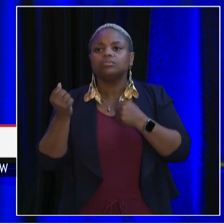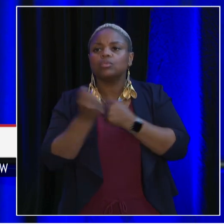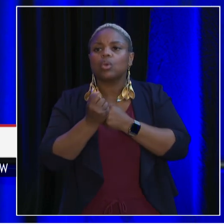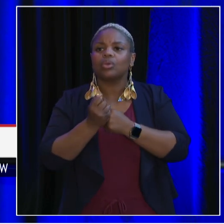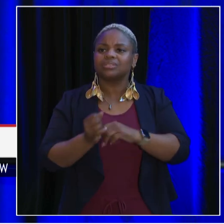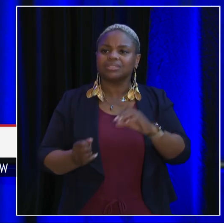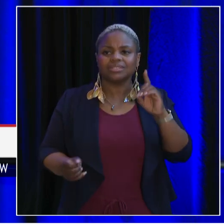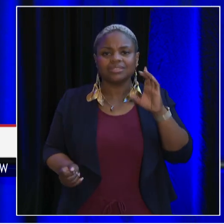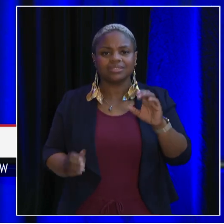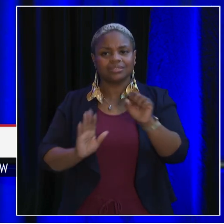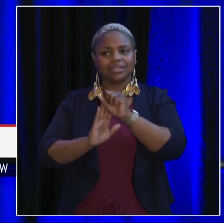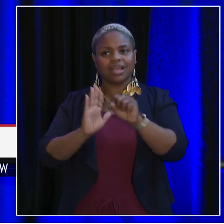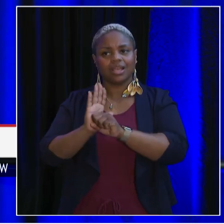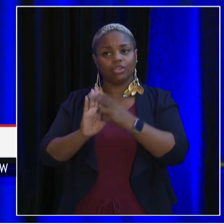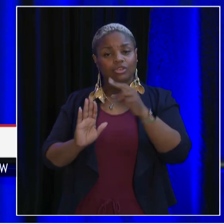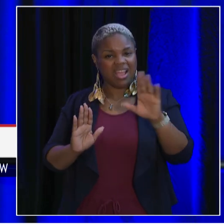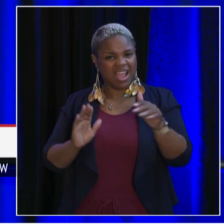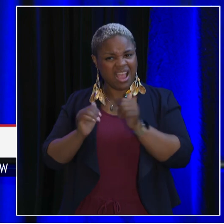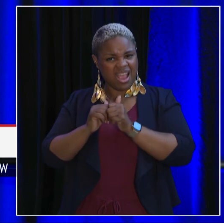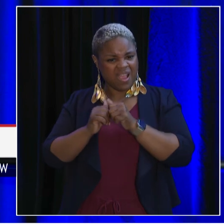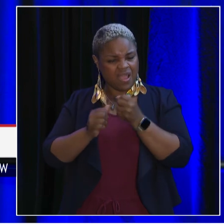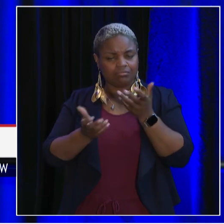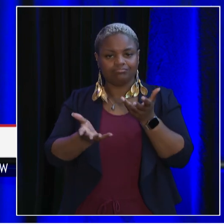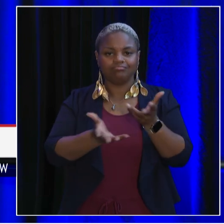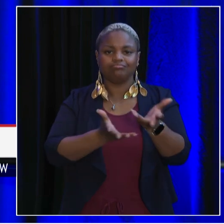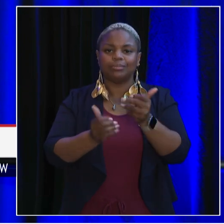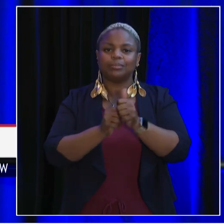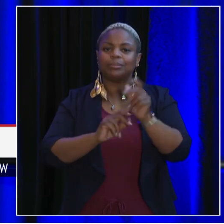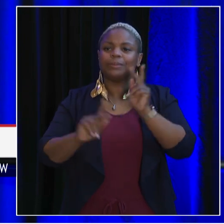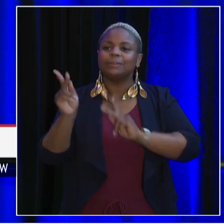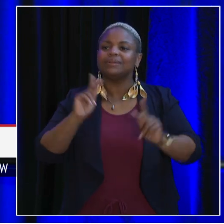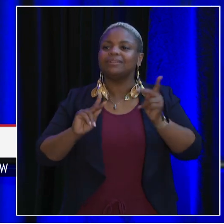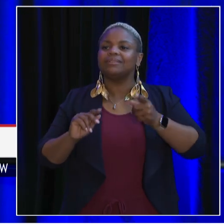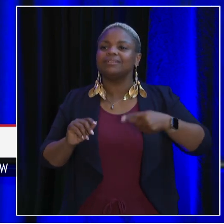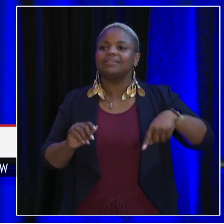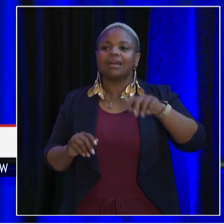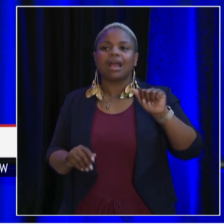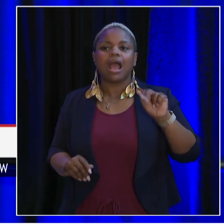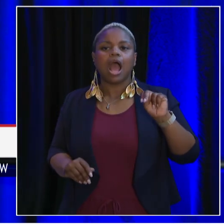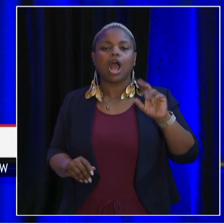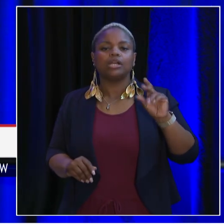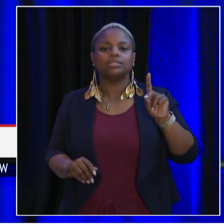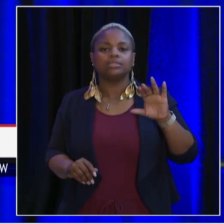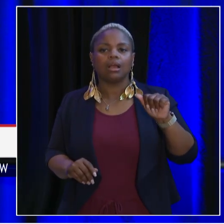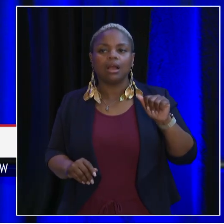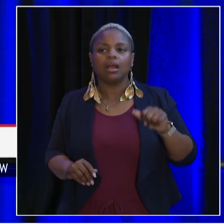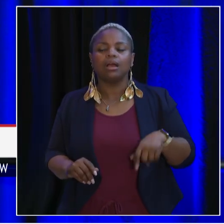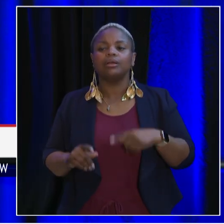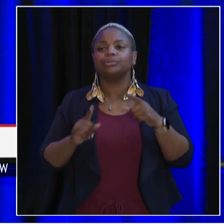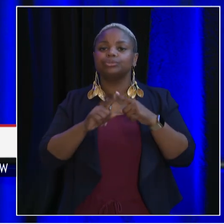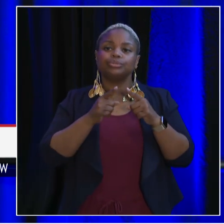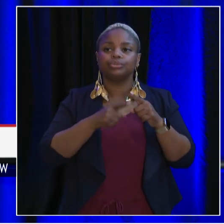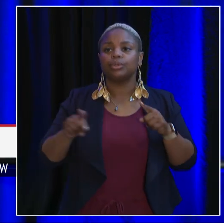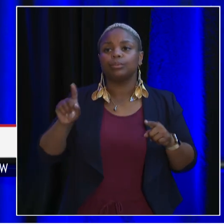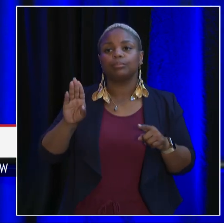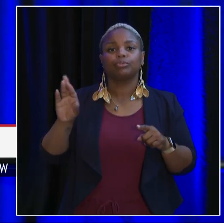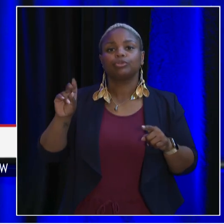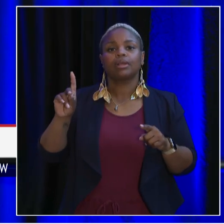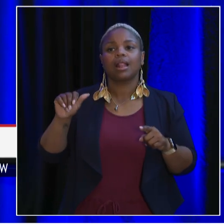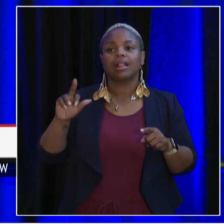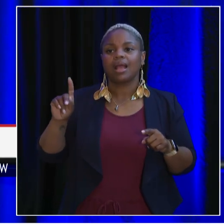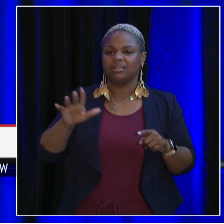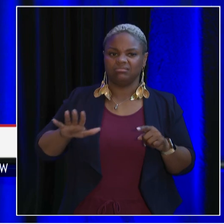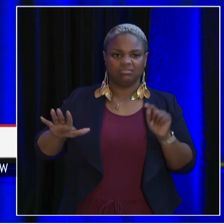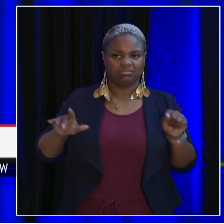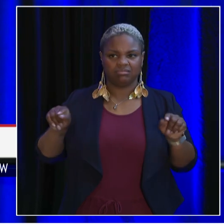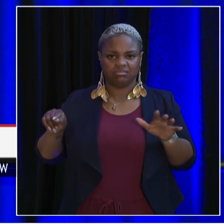the district, from Anacostia to Brooklyn, by working with the mayor and working with so many of you in this room today. And this year,